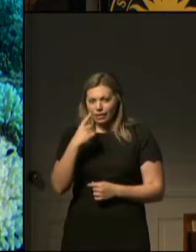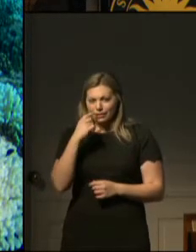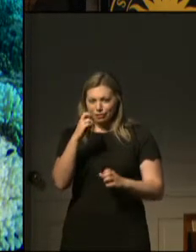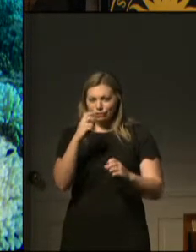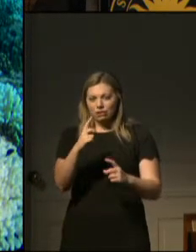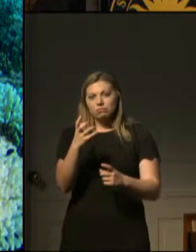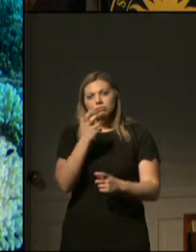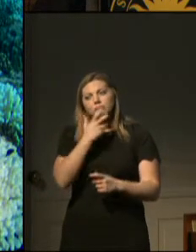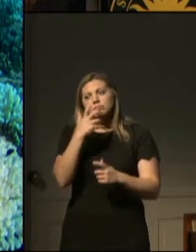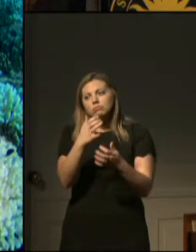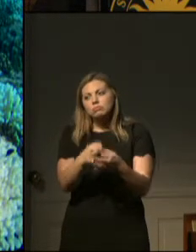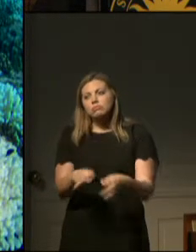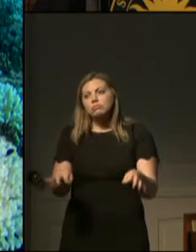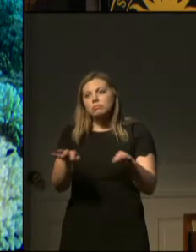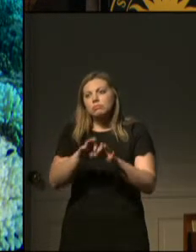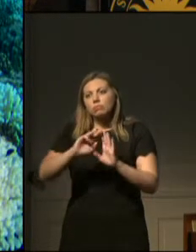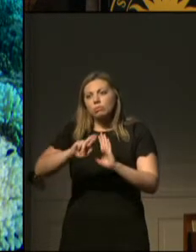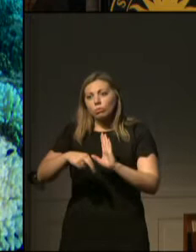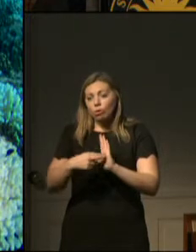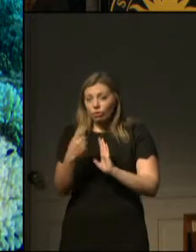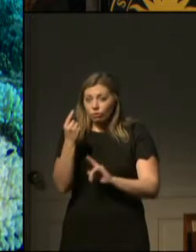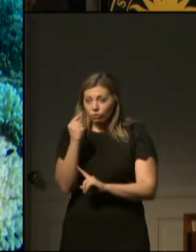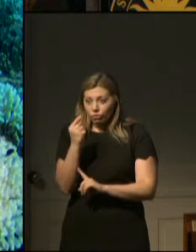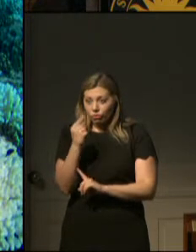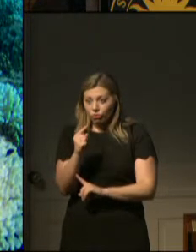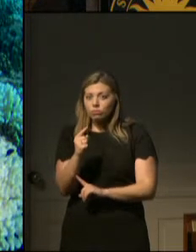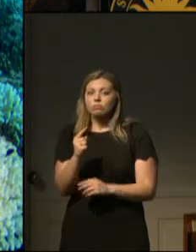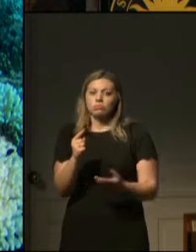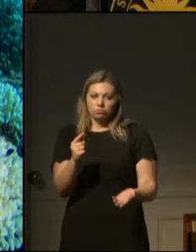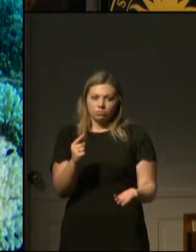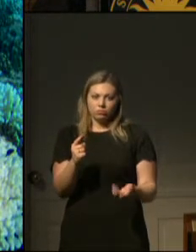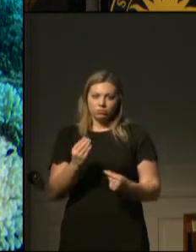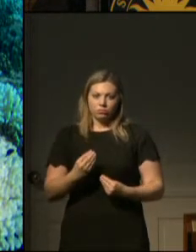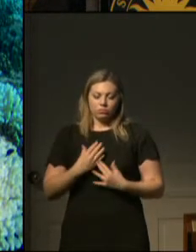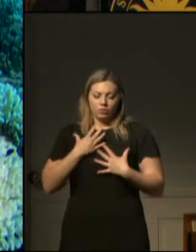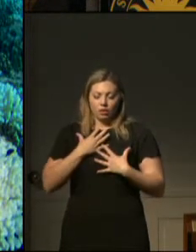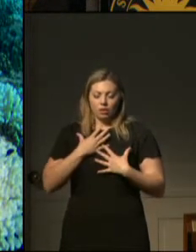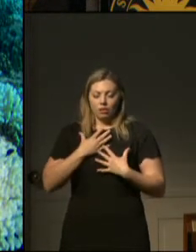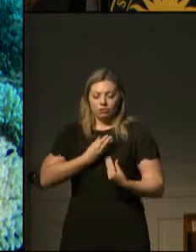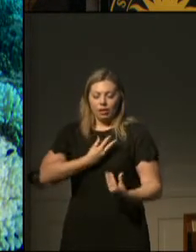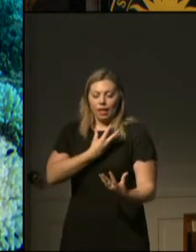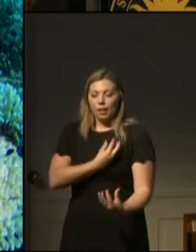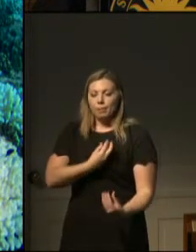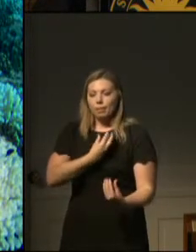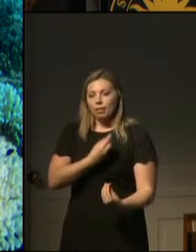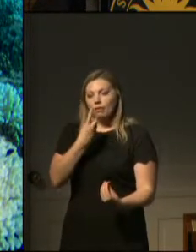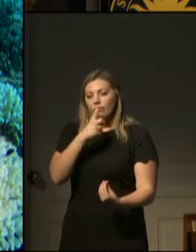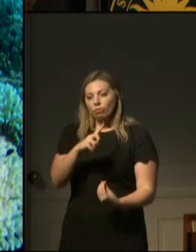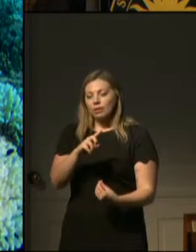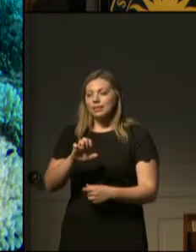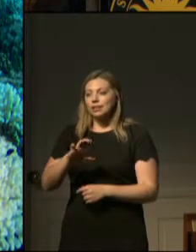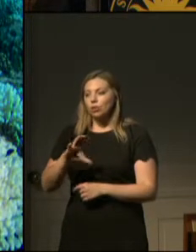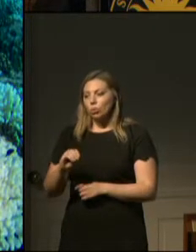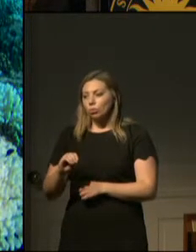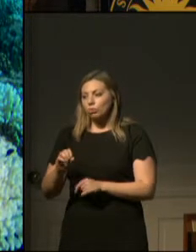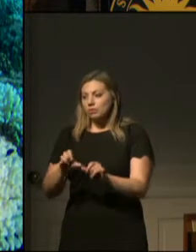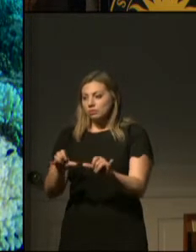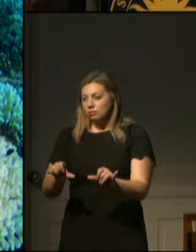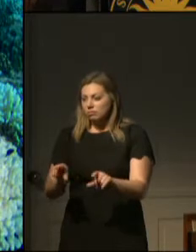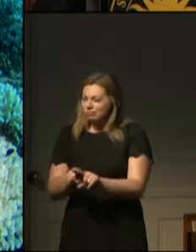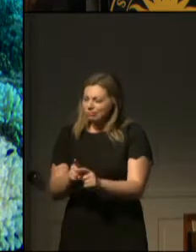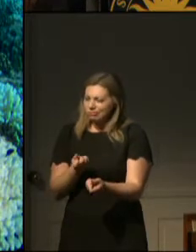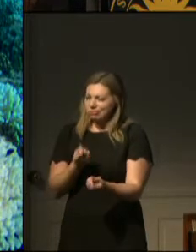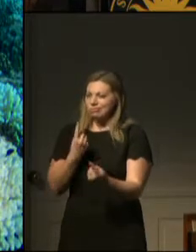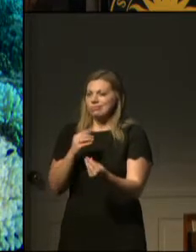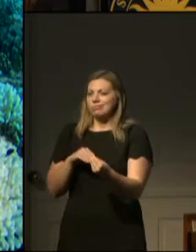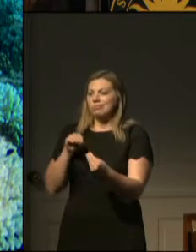plays a huge role in basically inspiring empathy for these ecosystems and also understanding for how